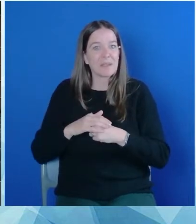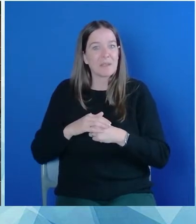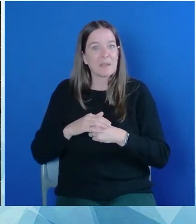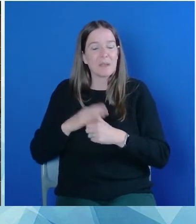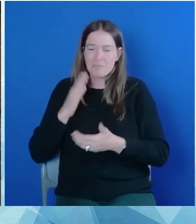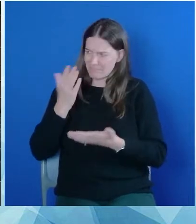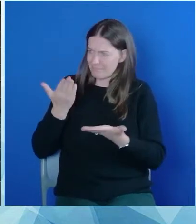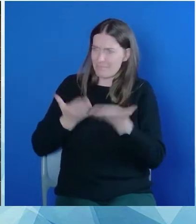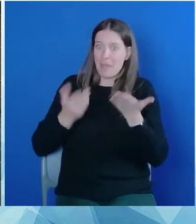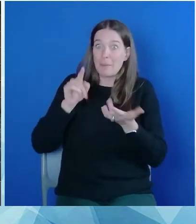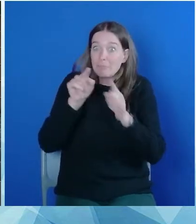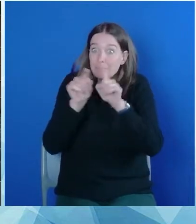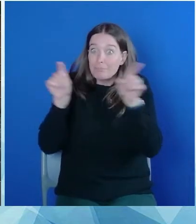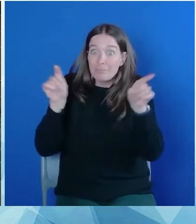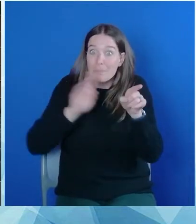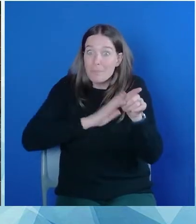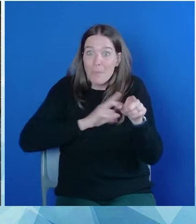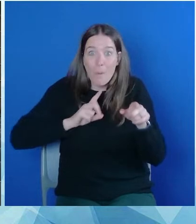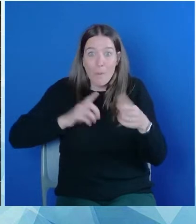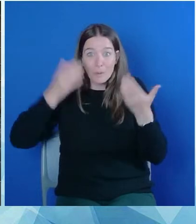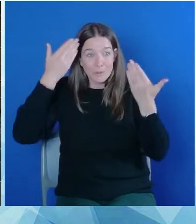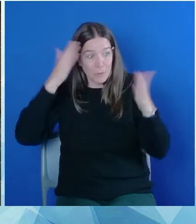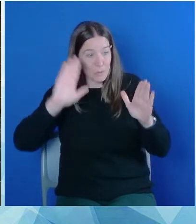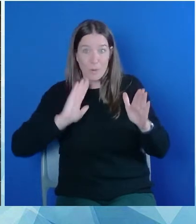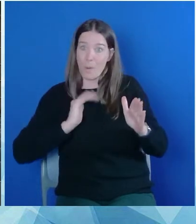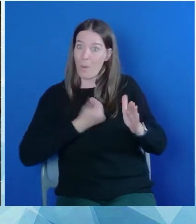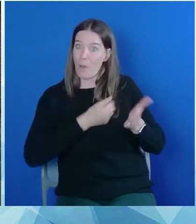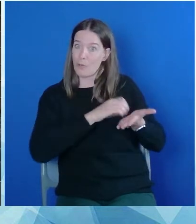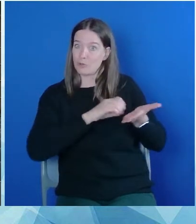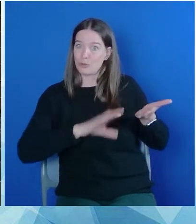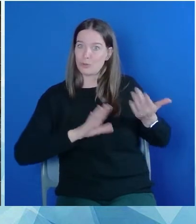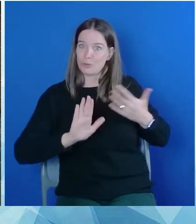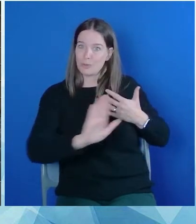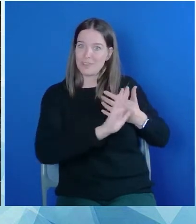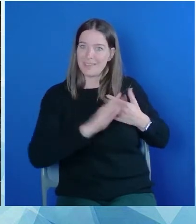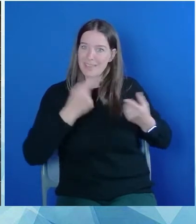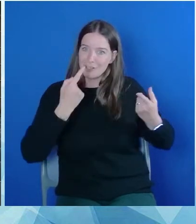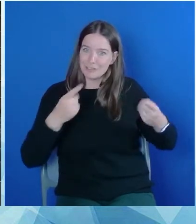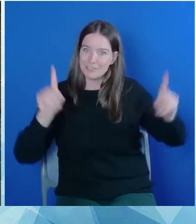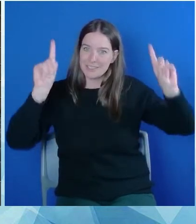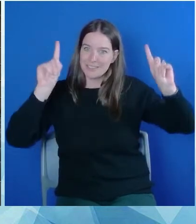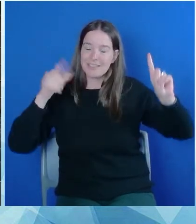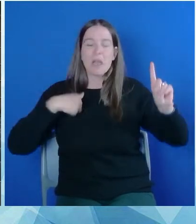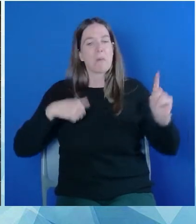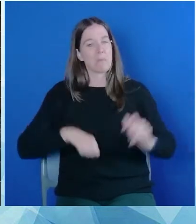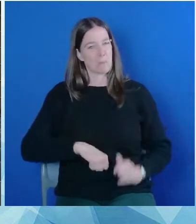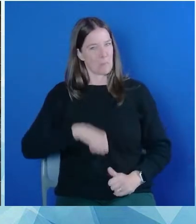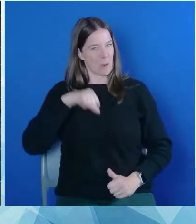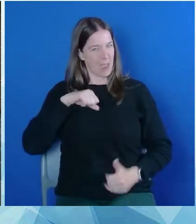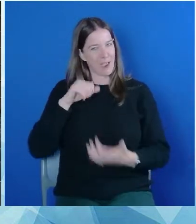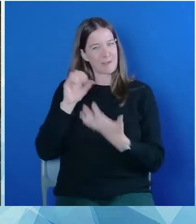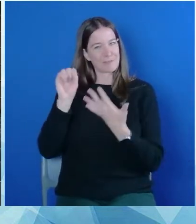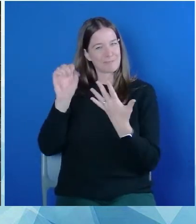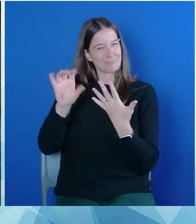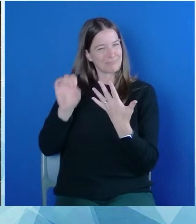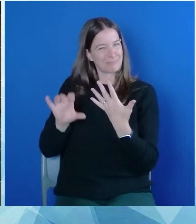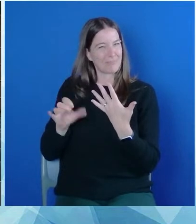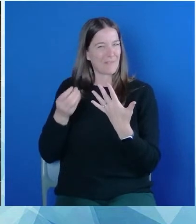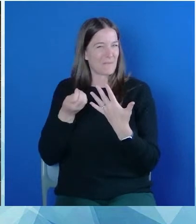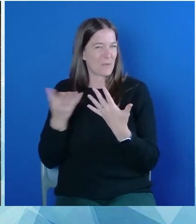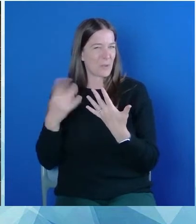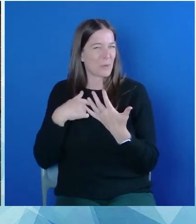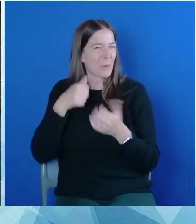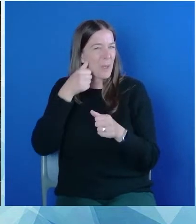don't know about the successes of our former students. And I'm proud to say and to name just a few names that I